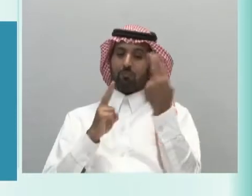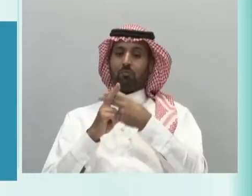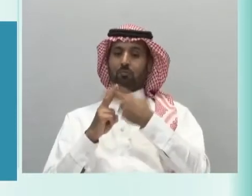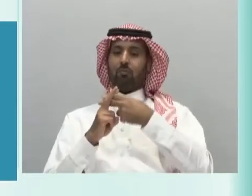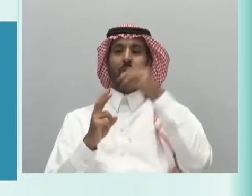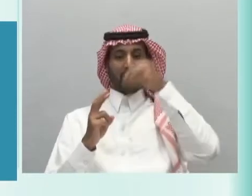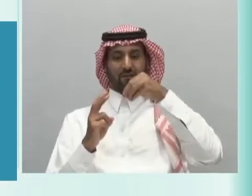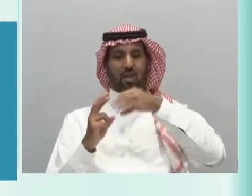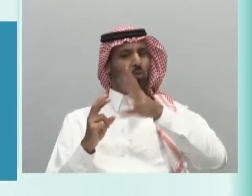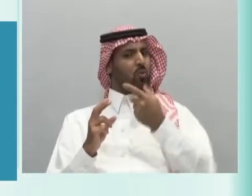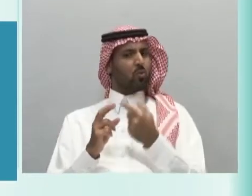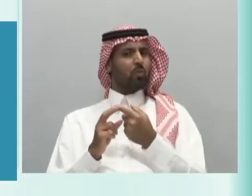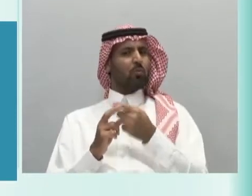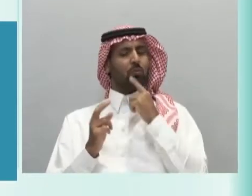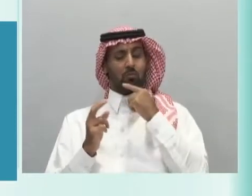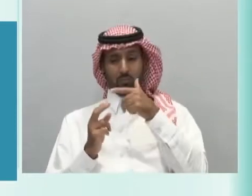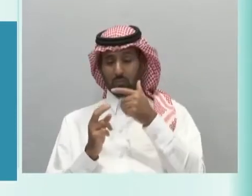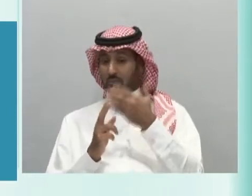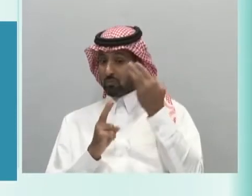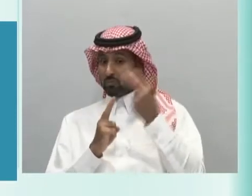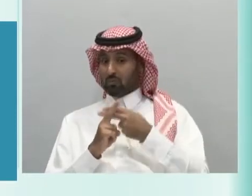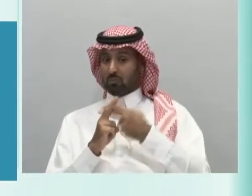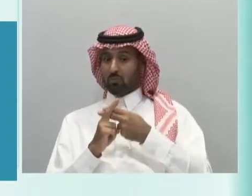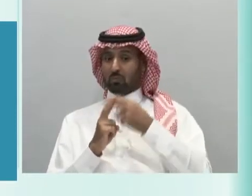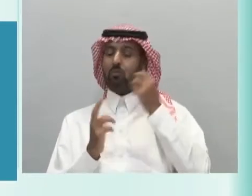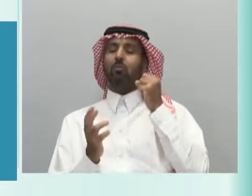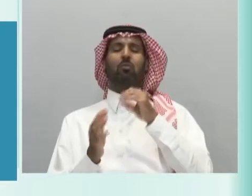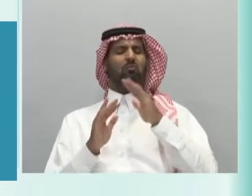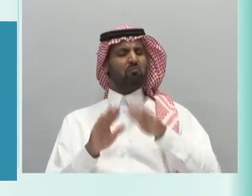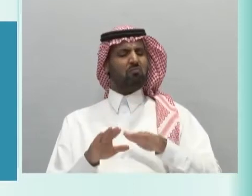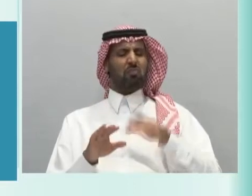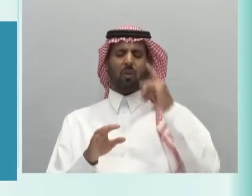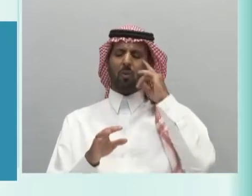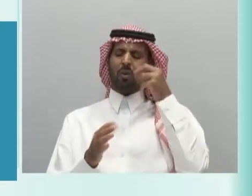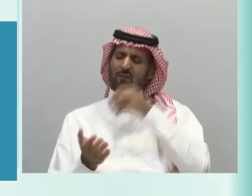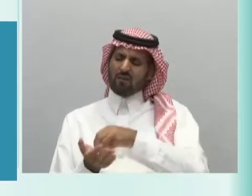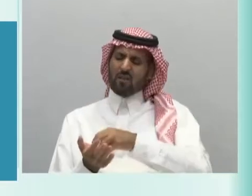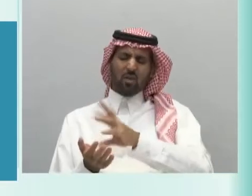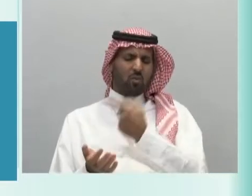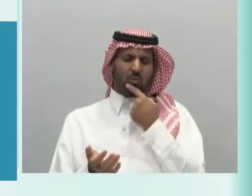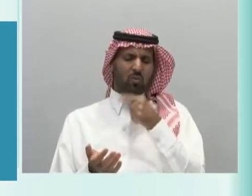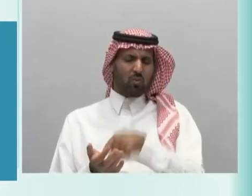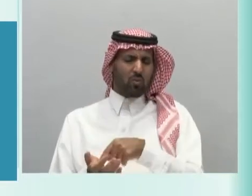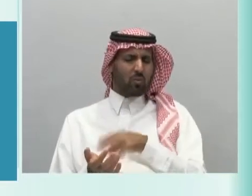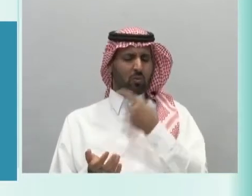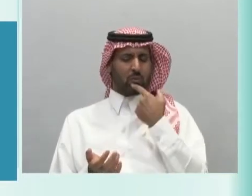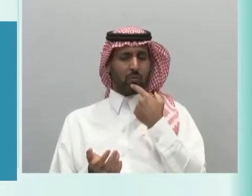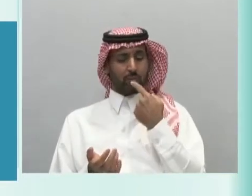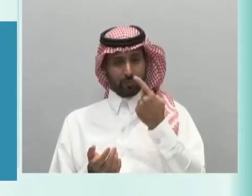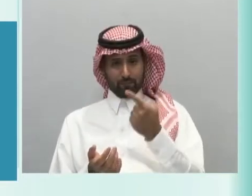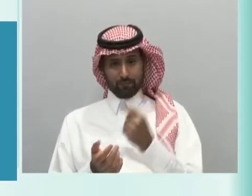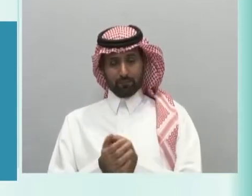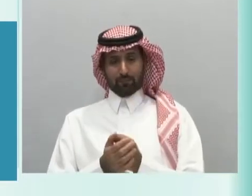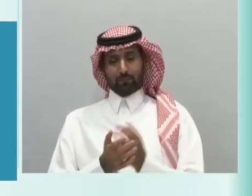have. If you want to go and to be in a hotel, what are the things that you need to have when you go to the